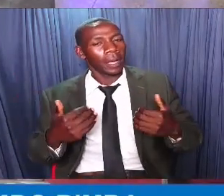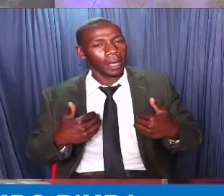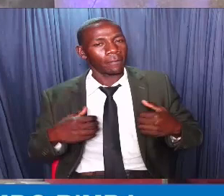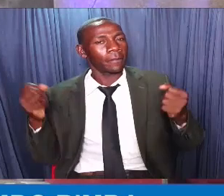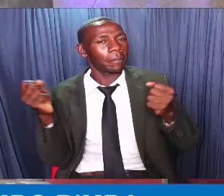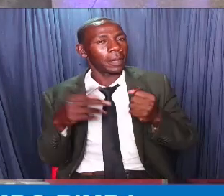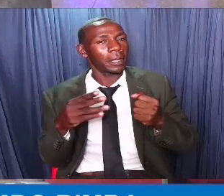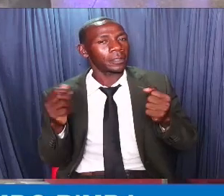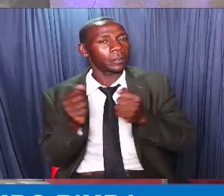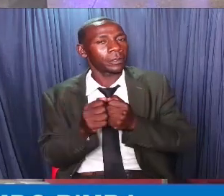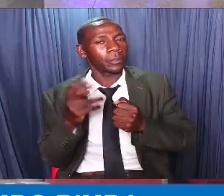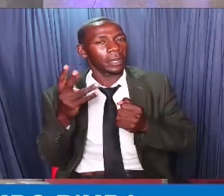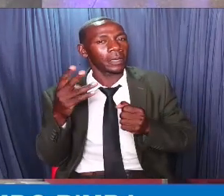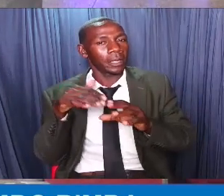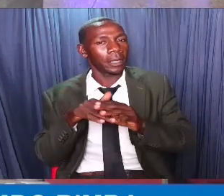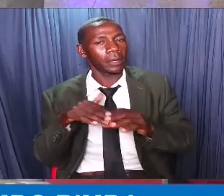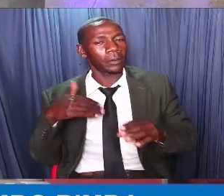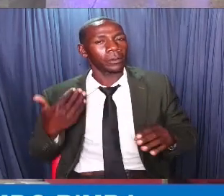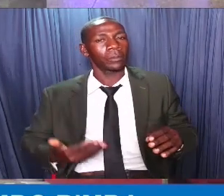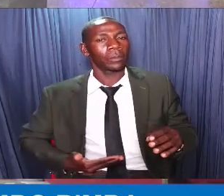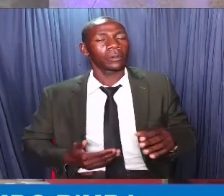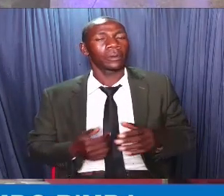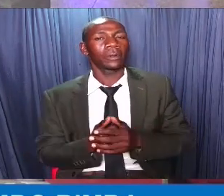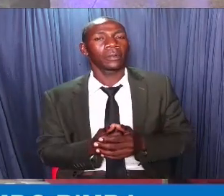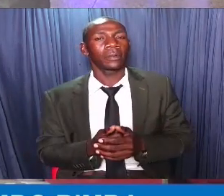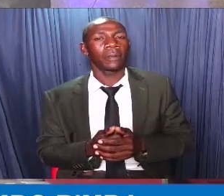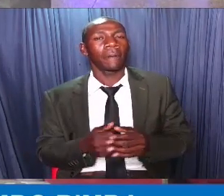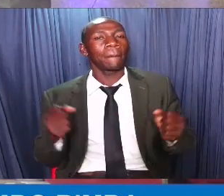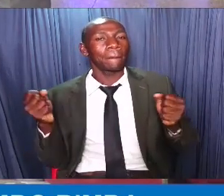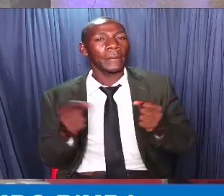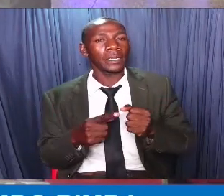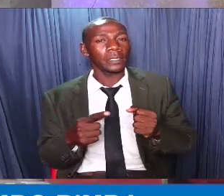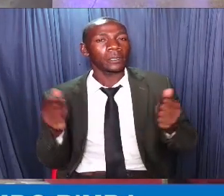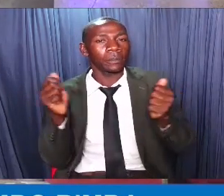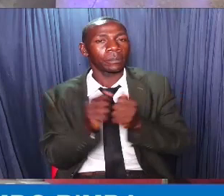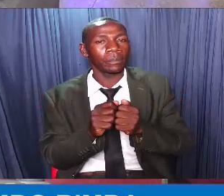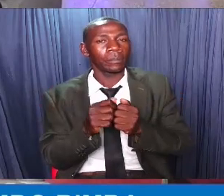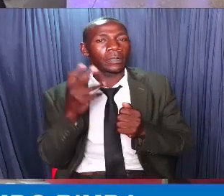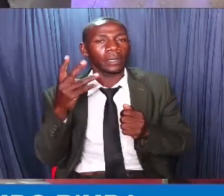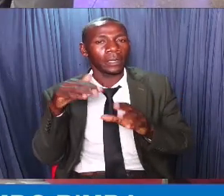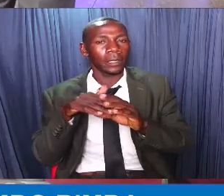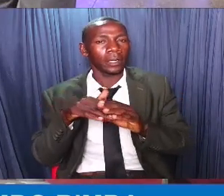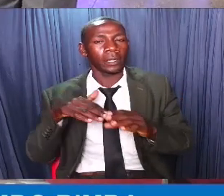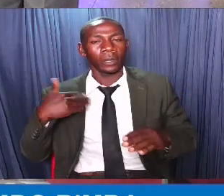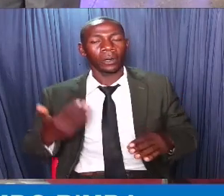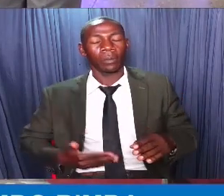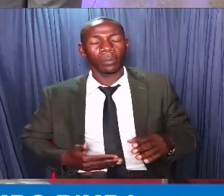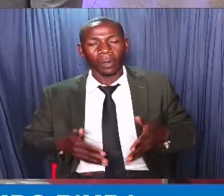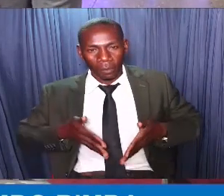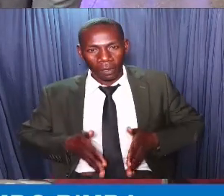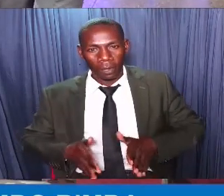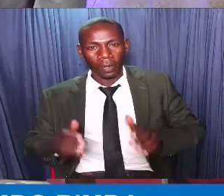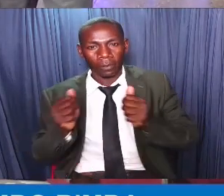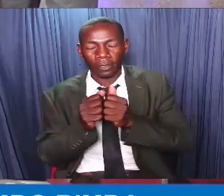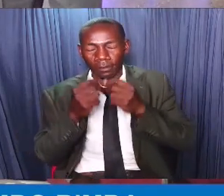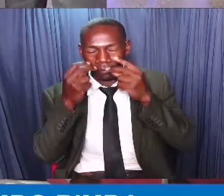tumbo. And the hair is full on the head 5 months after 9 months, that is it. Amezaliwa tayari amefungua macho. The child born already, the eyes are open looking